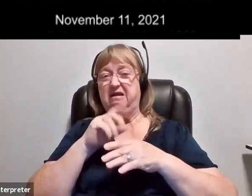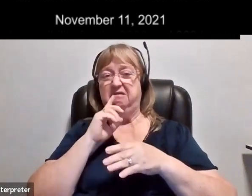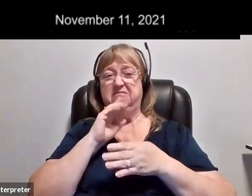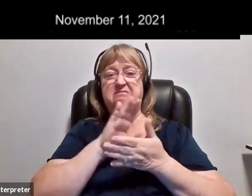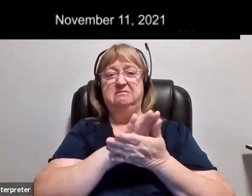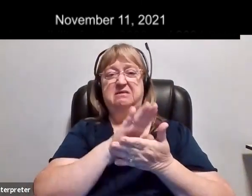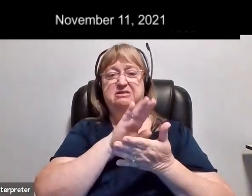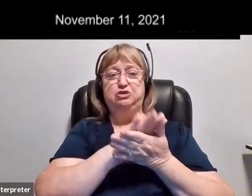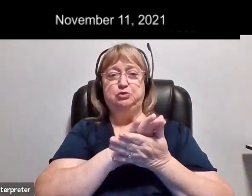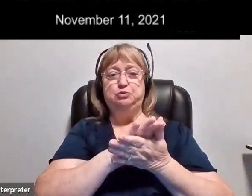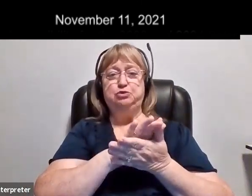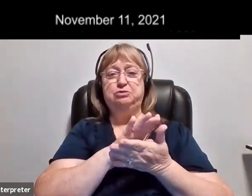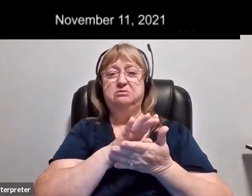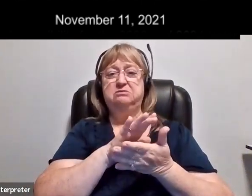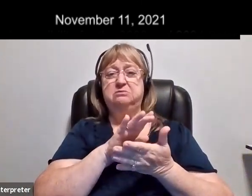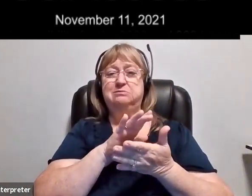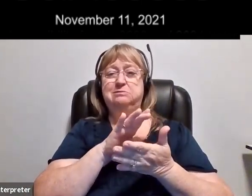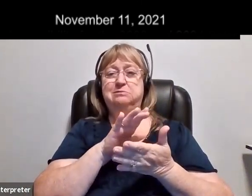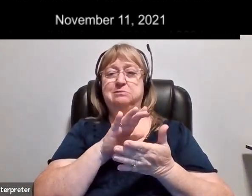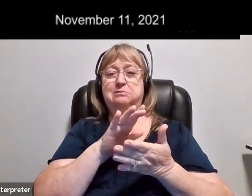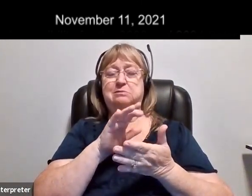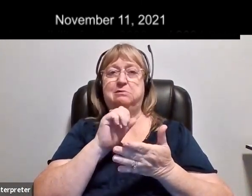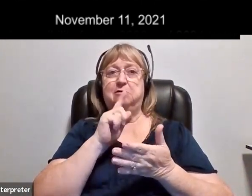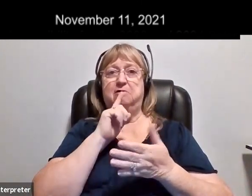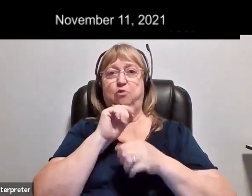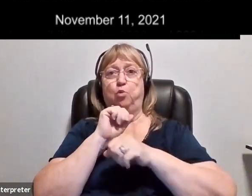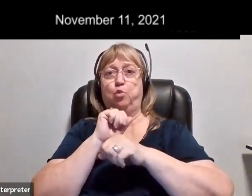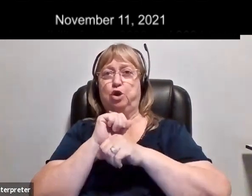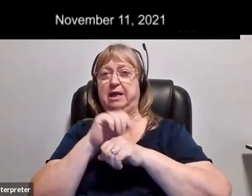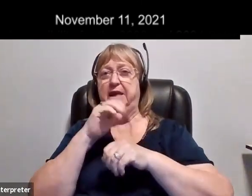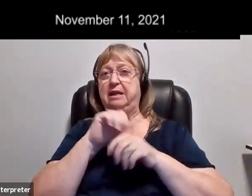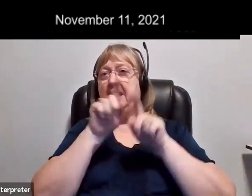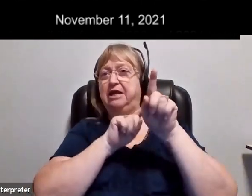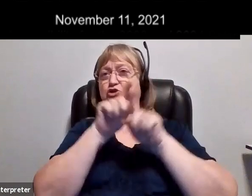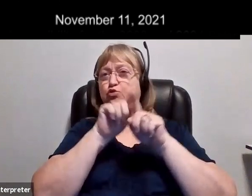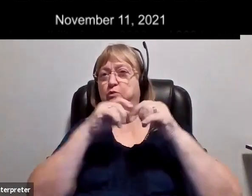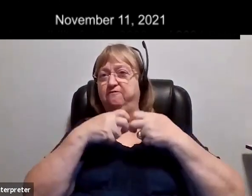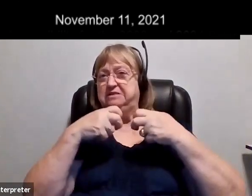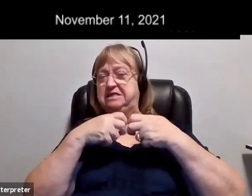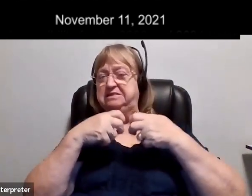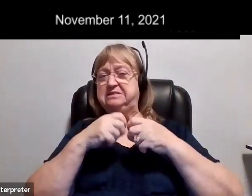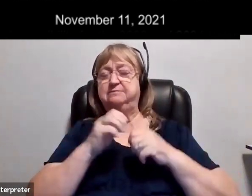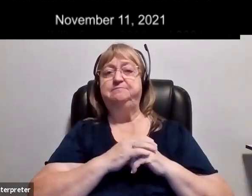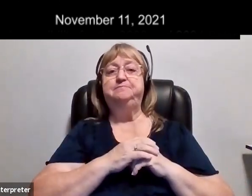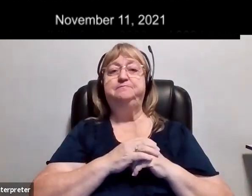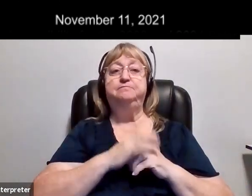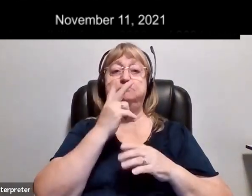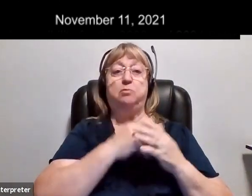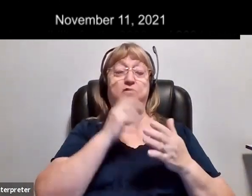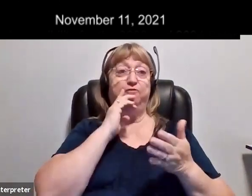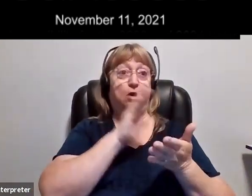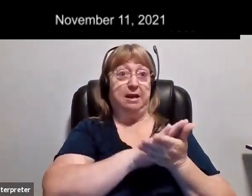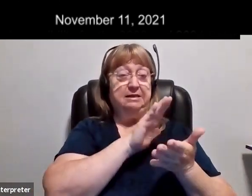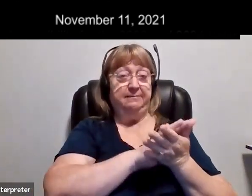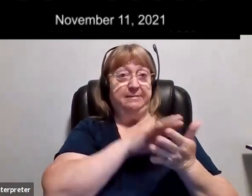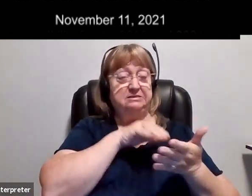institutional an institution of working in astrophysics, both for academic studies